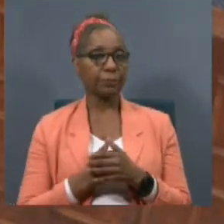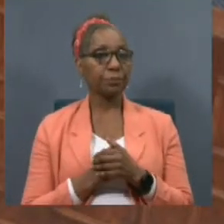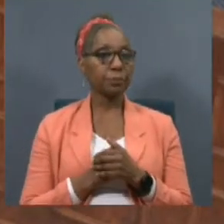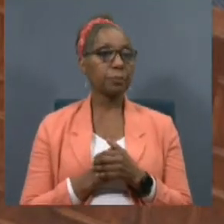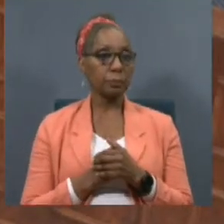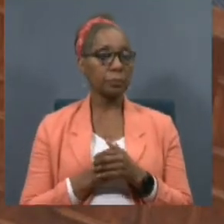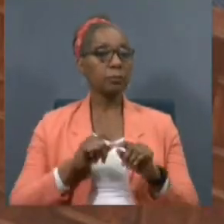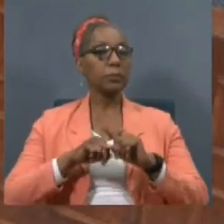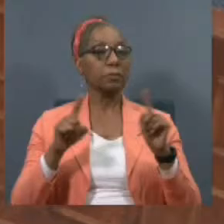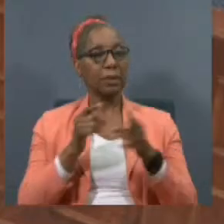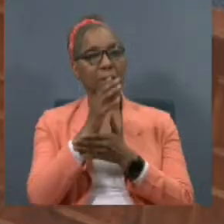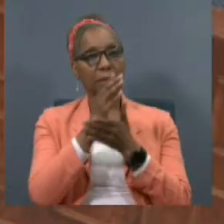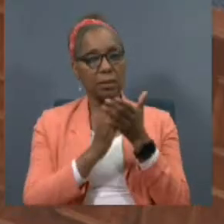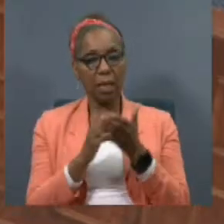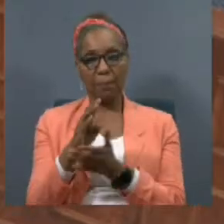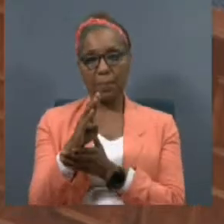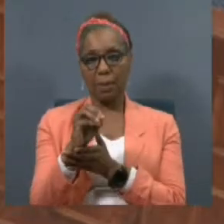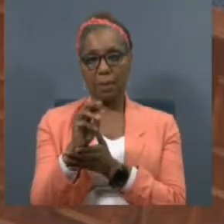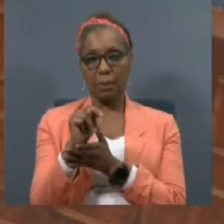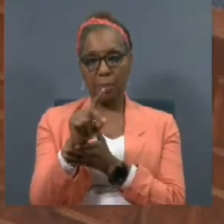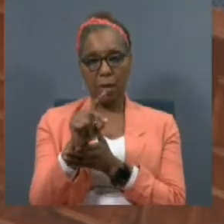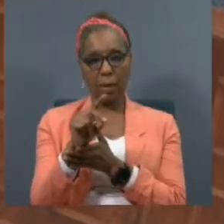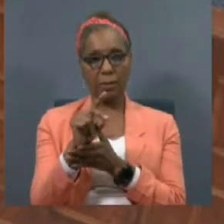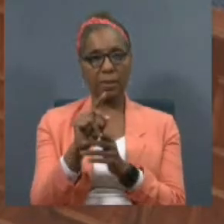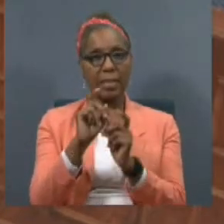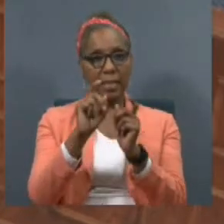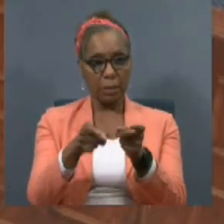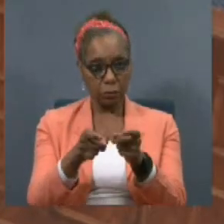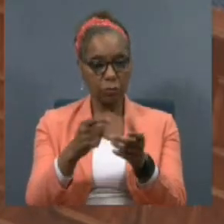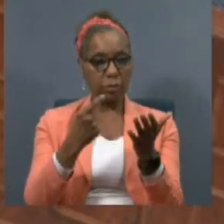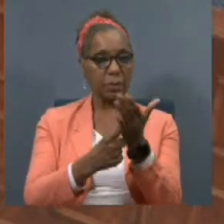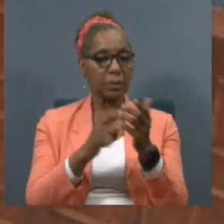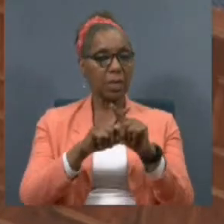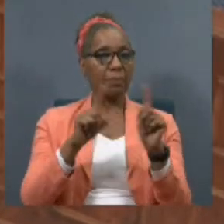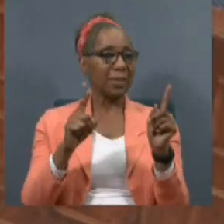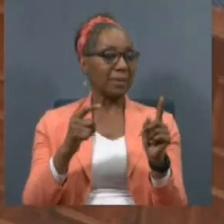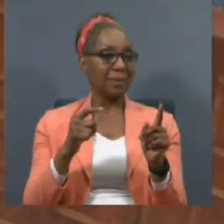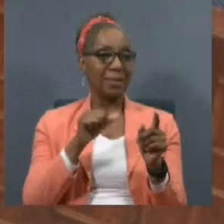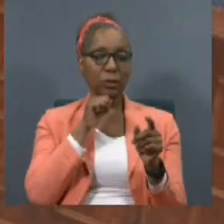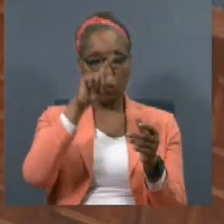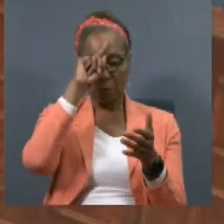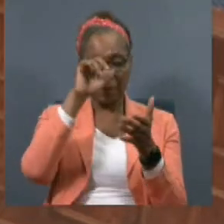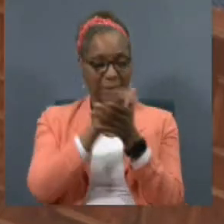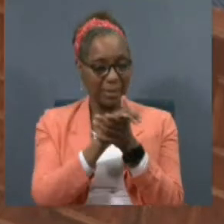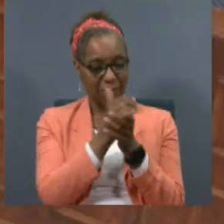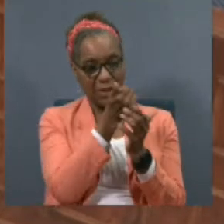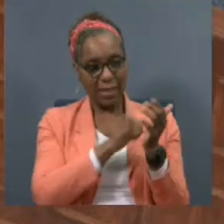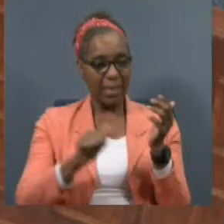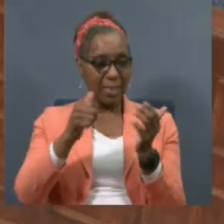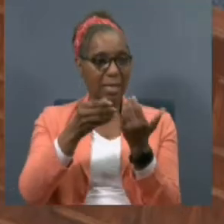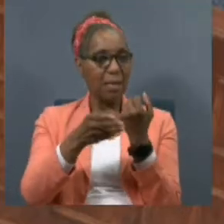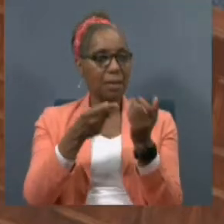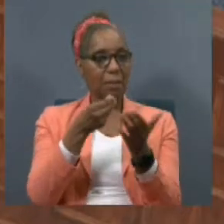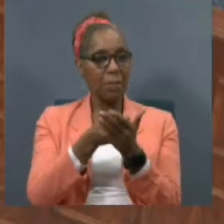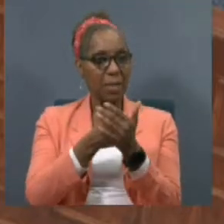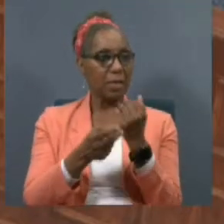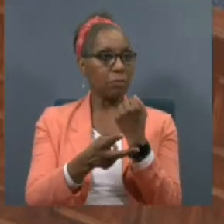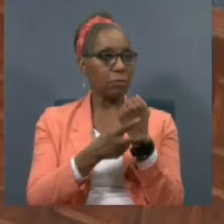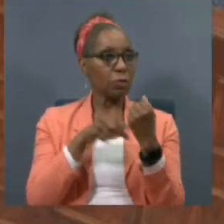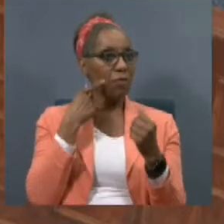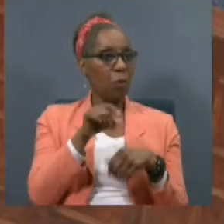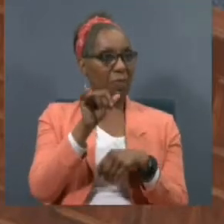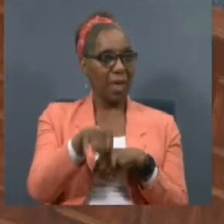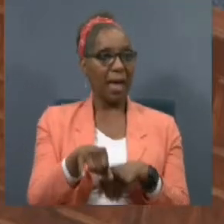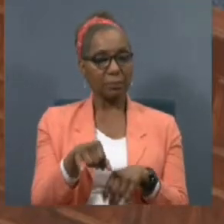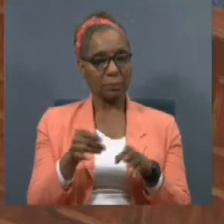There has been some bond issues discussed, but I don't believe any money has been earmarked for this corridor at this time, not that I'm